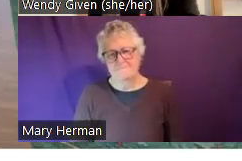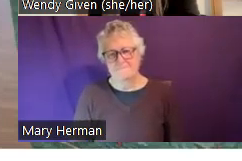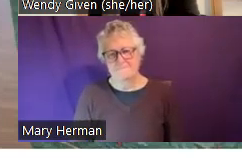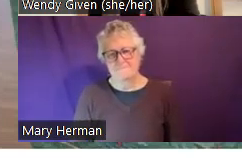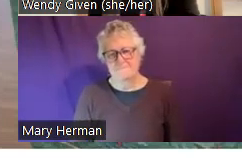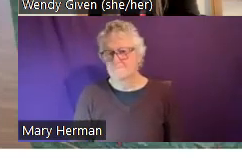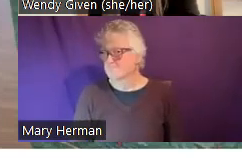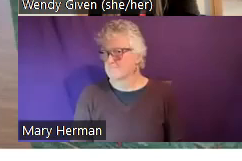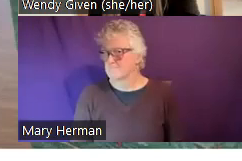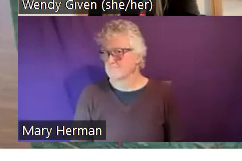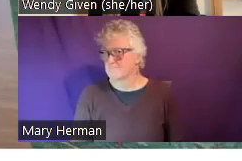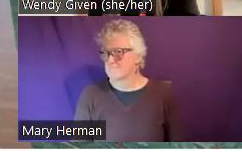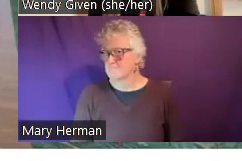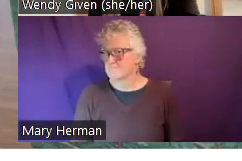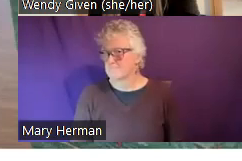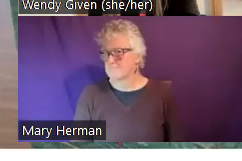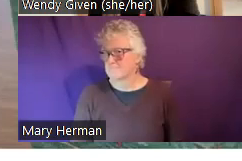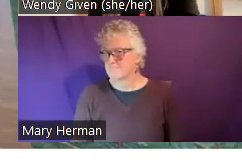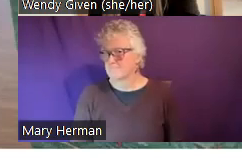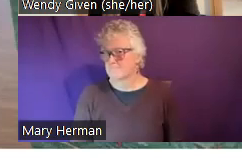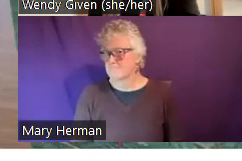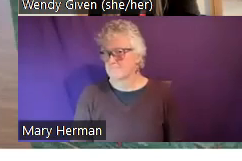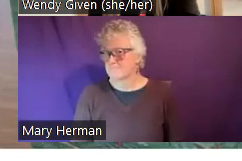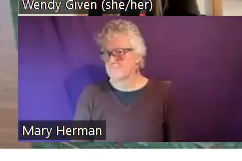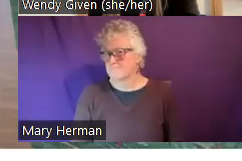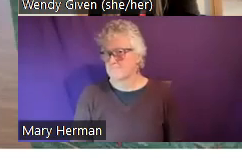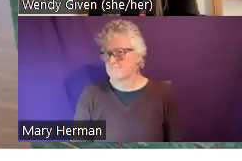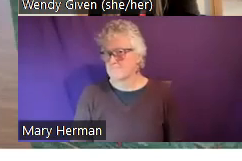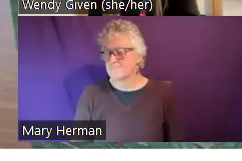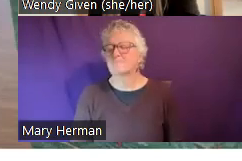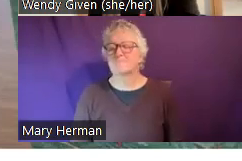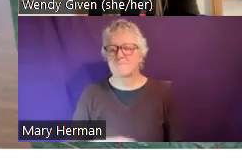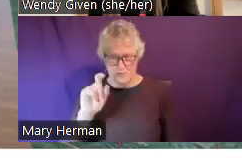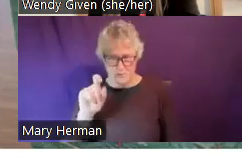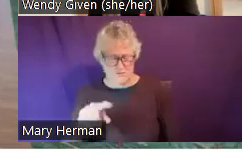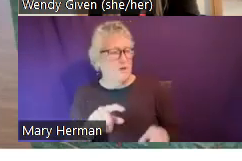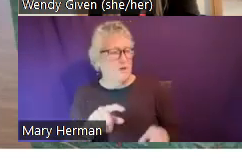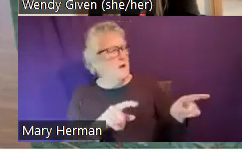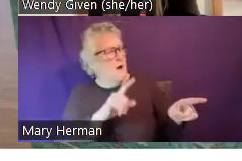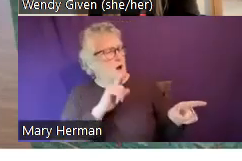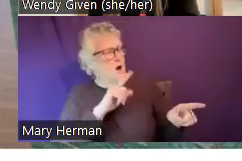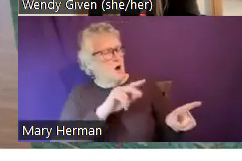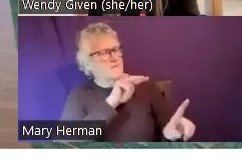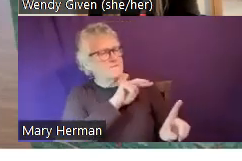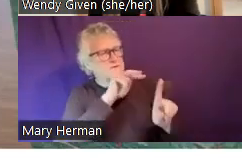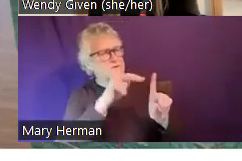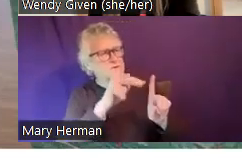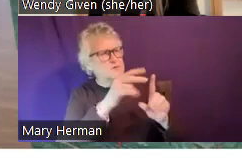Another question popping in. Are views through the artwork important?